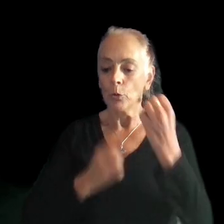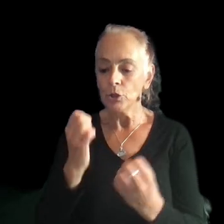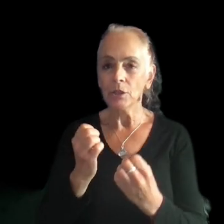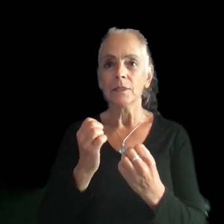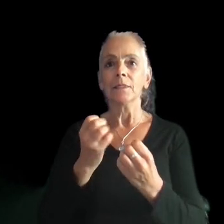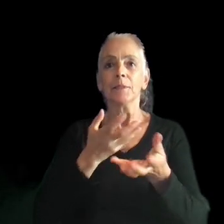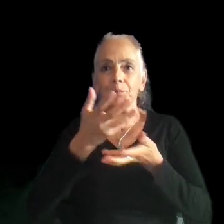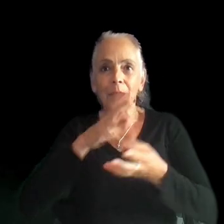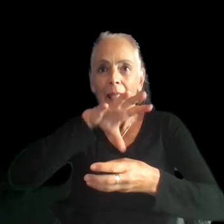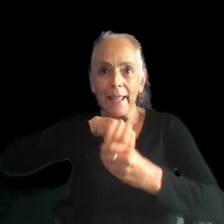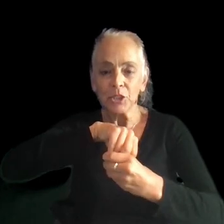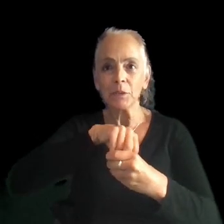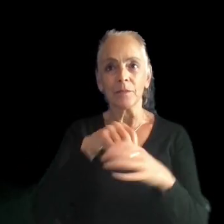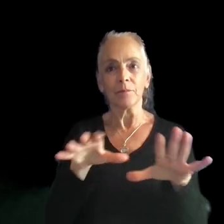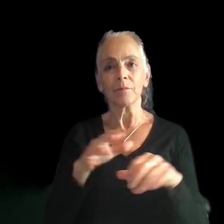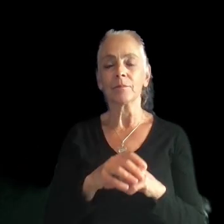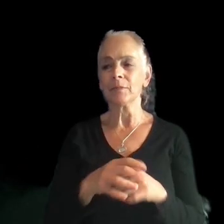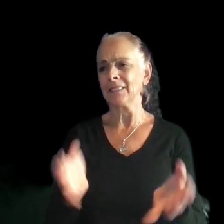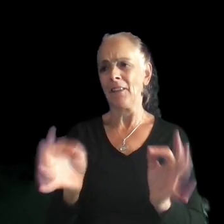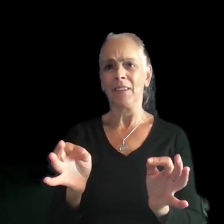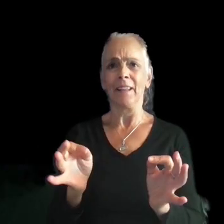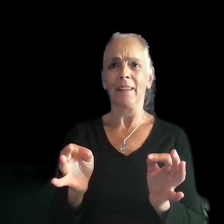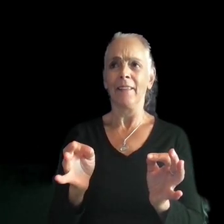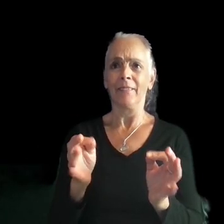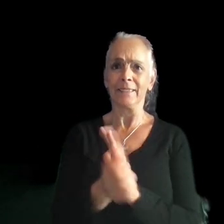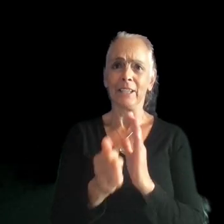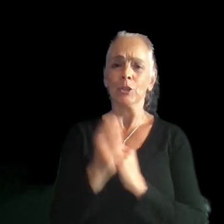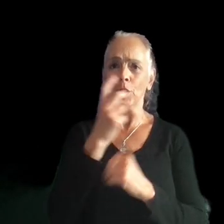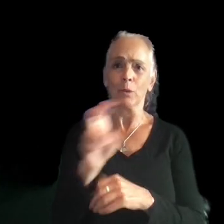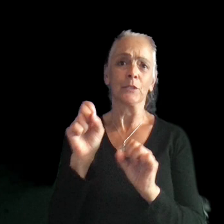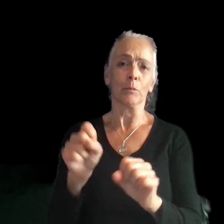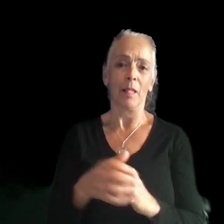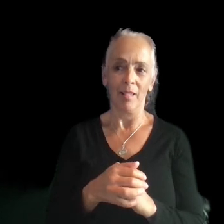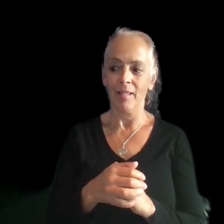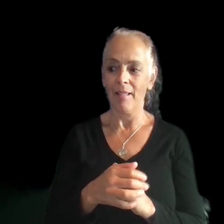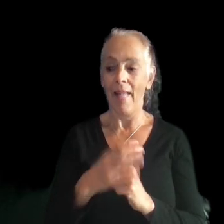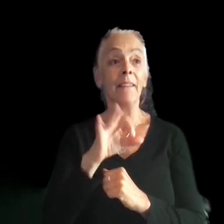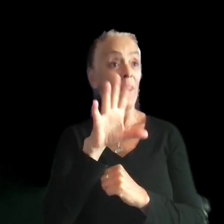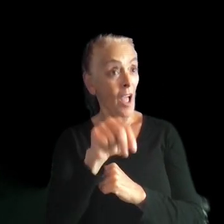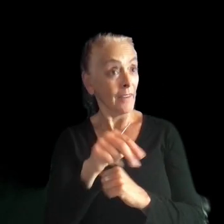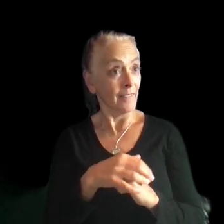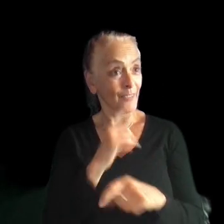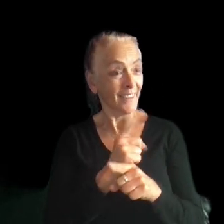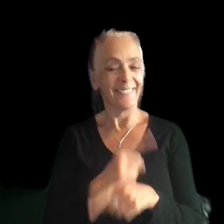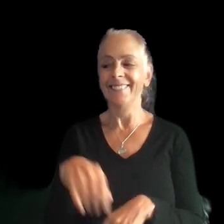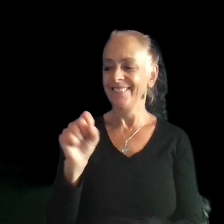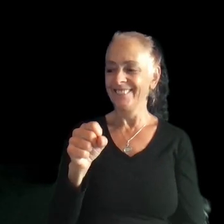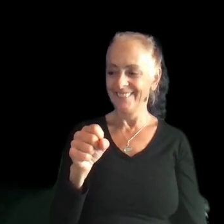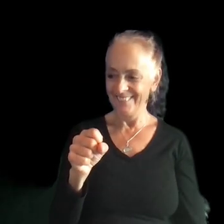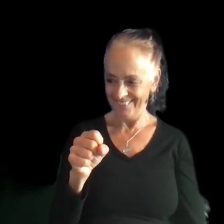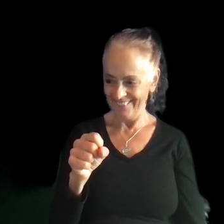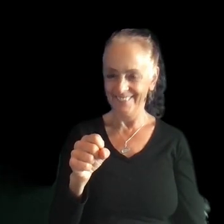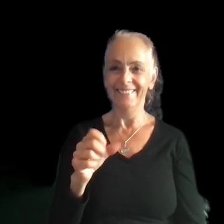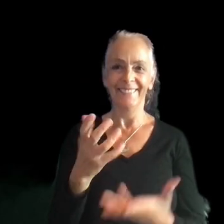all these and like all these things but it's absolutely transferable and the fun don't forget the phone no i don't like